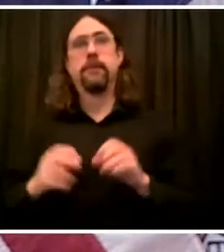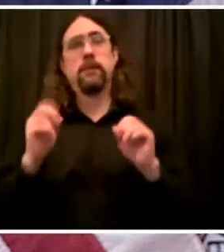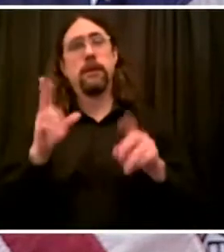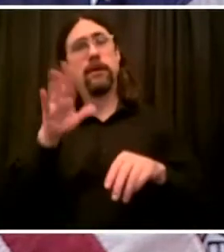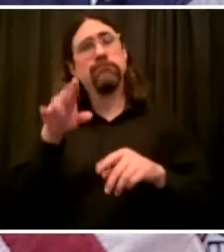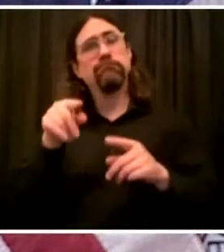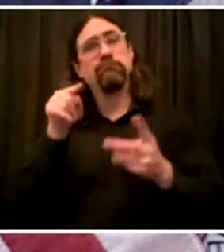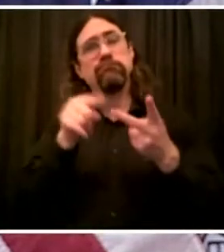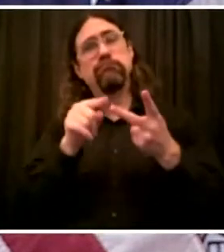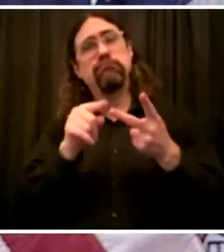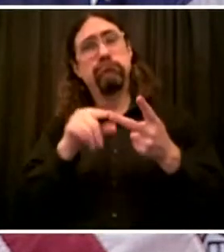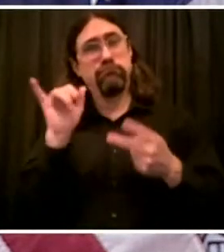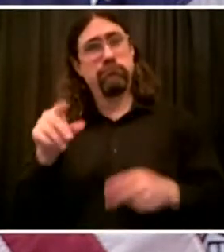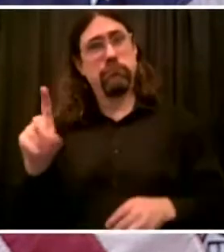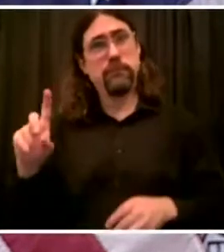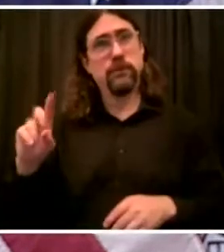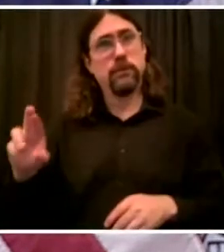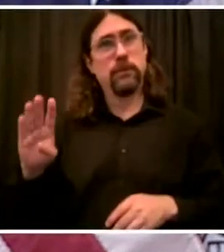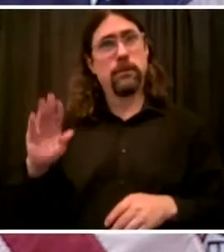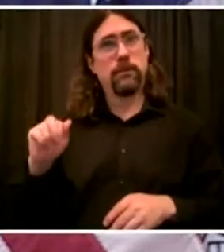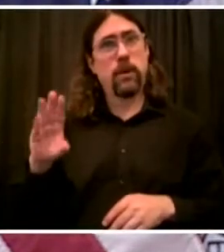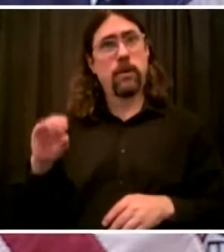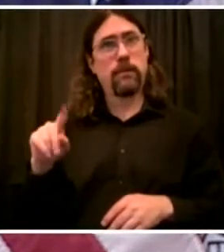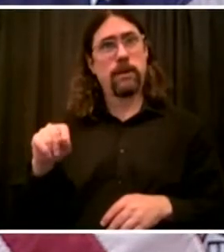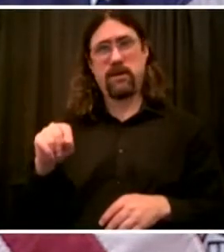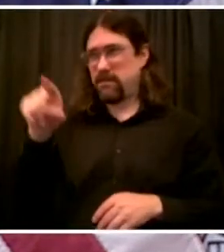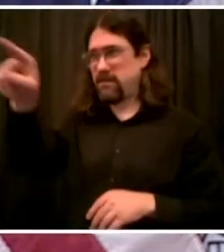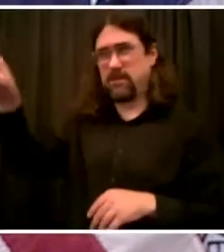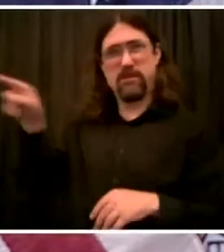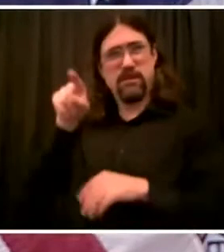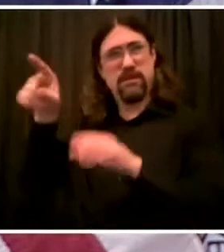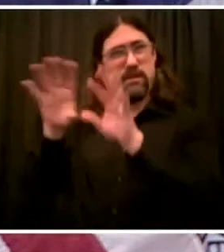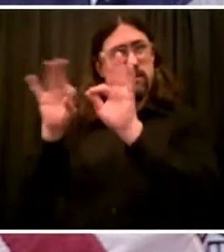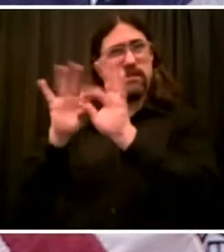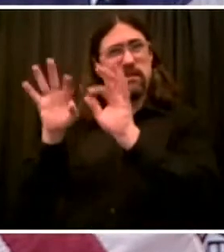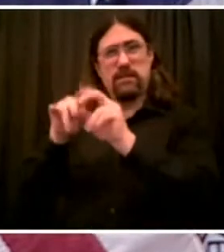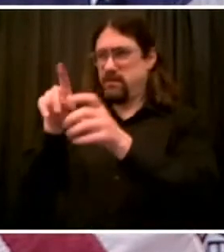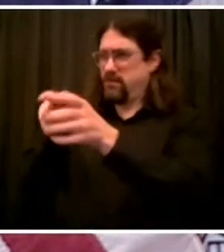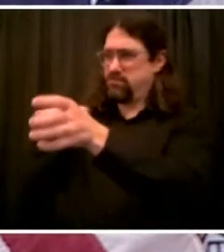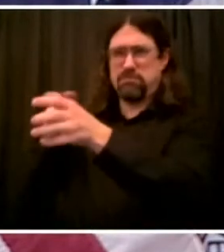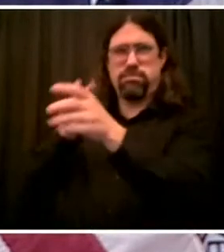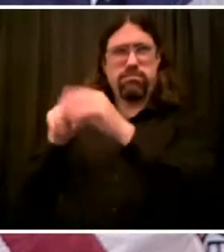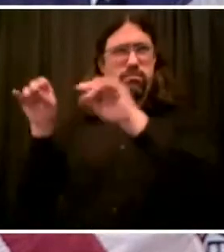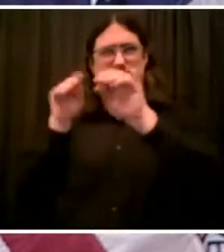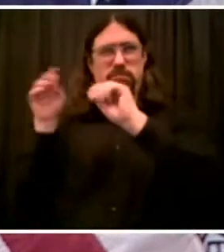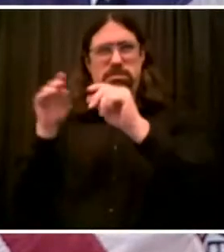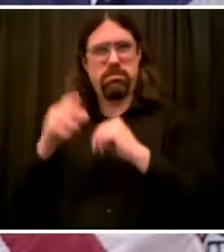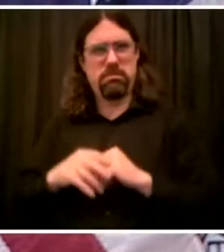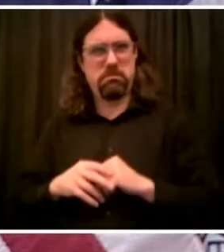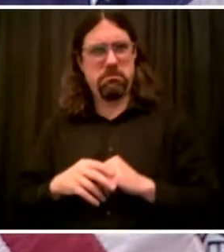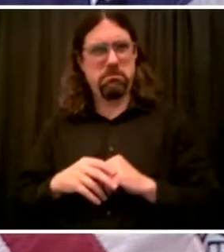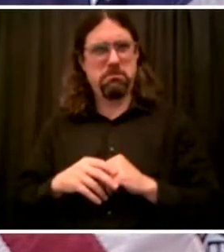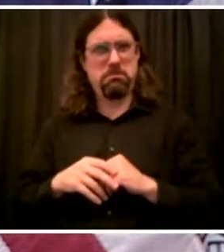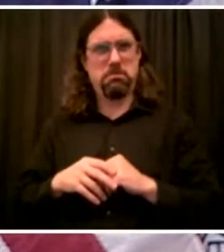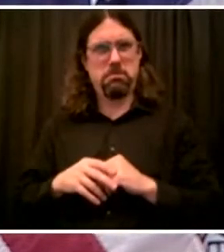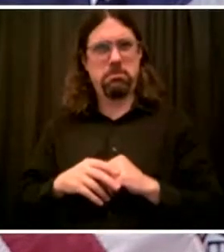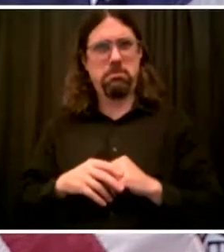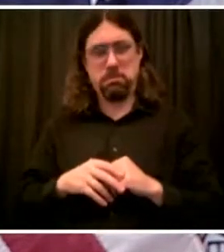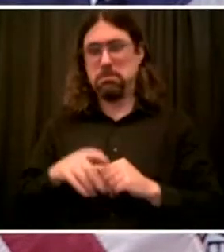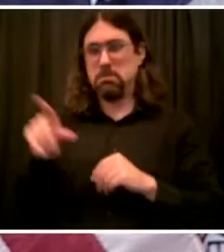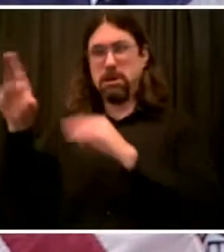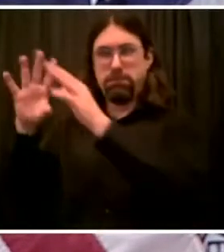unions, and I want to caution that if people are concerned about this issue, they need to express their